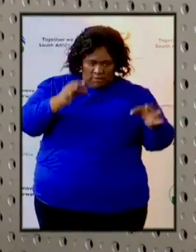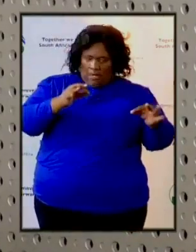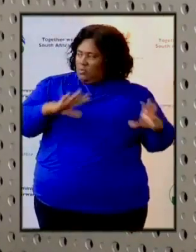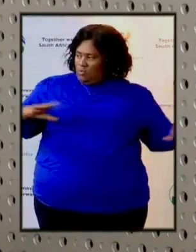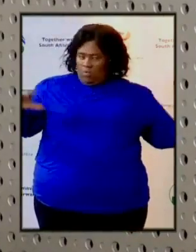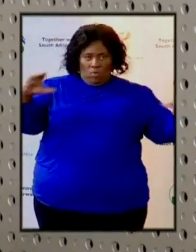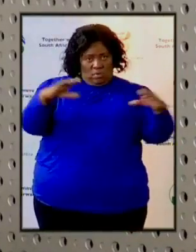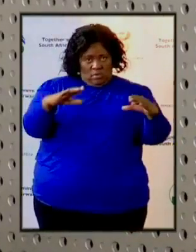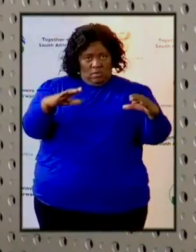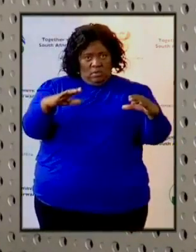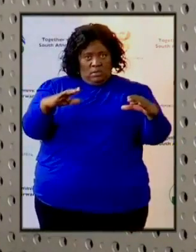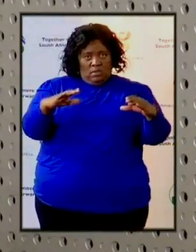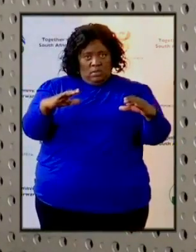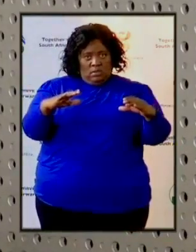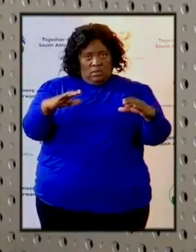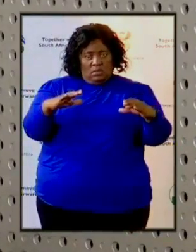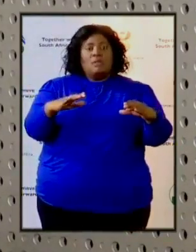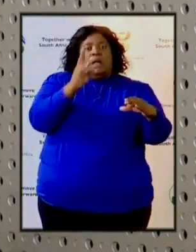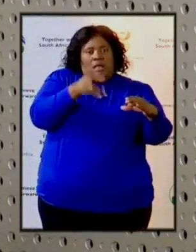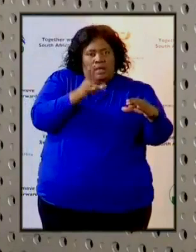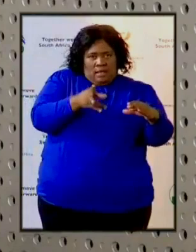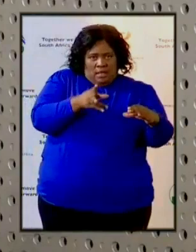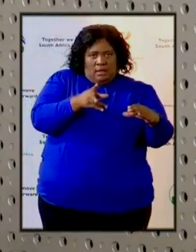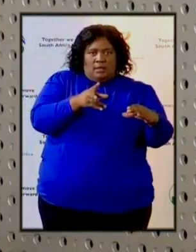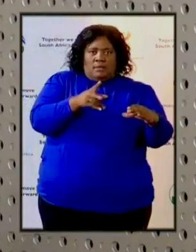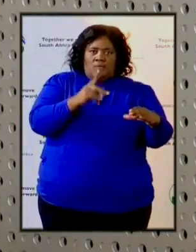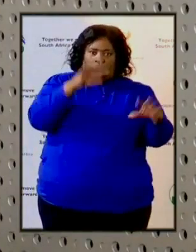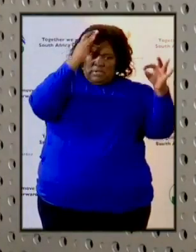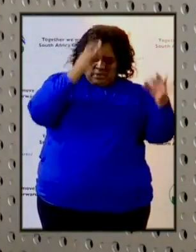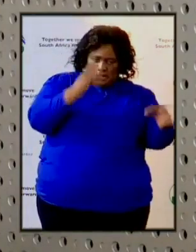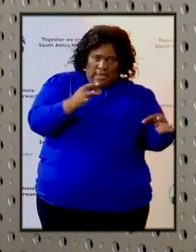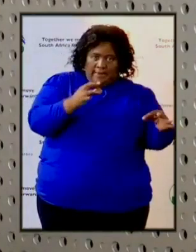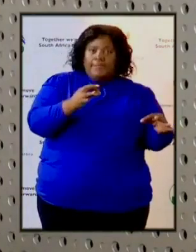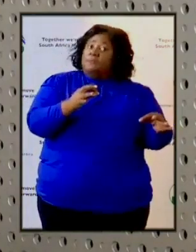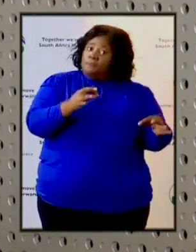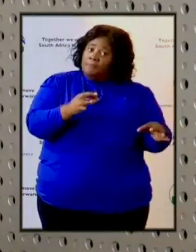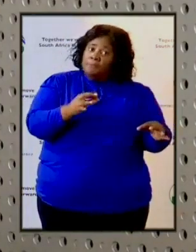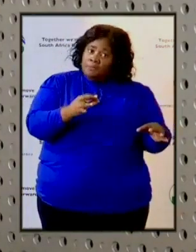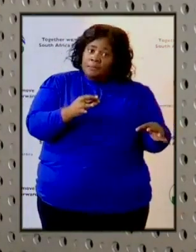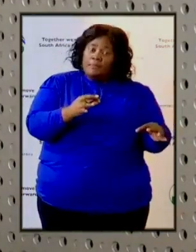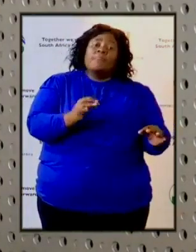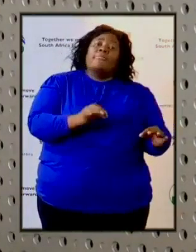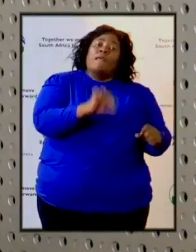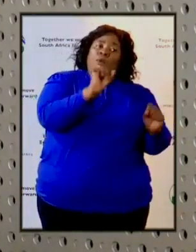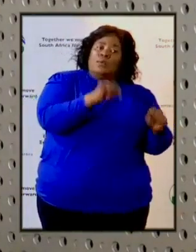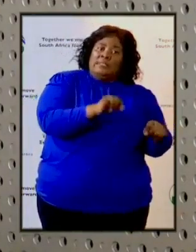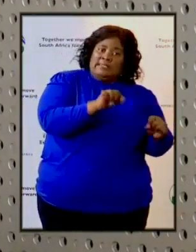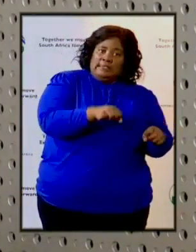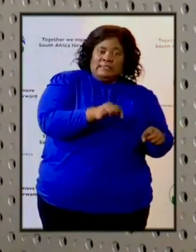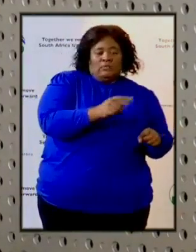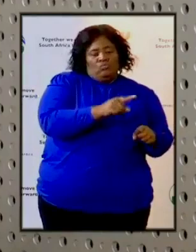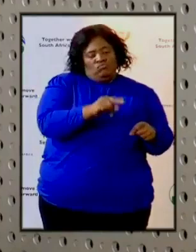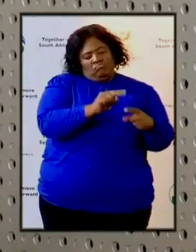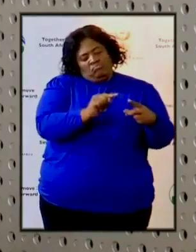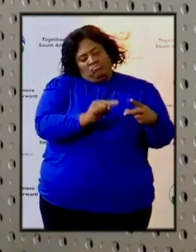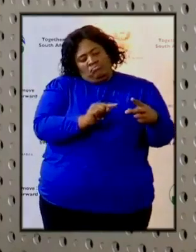collective decision then, a collective decision to say, yes, with all these things,